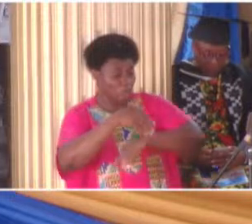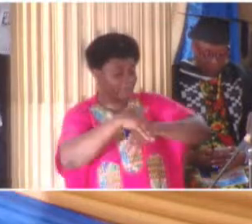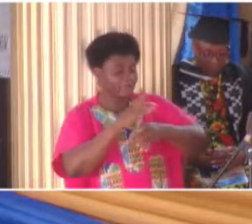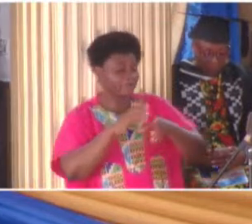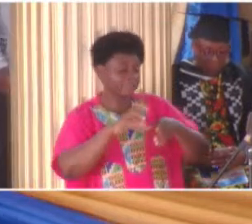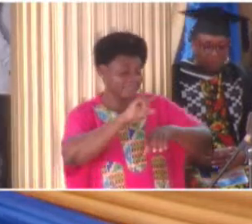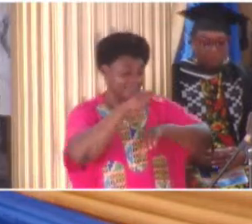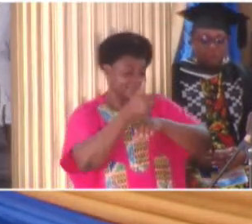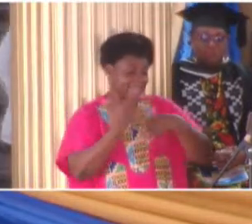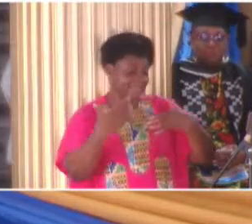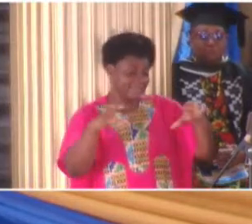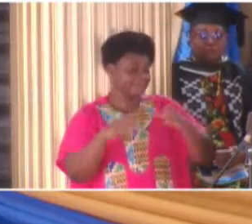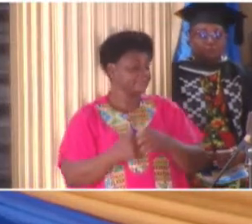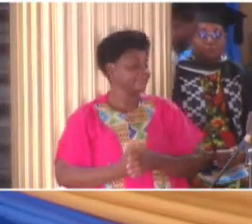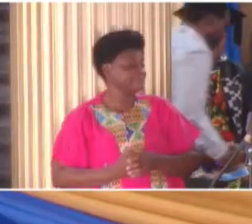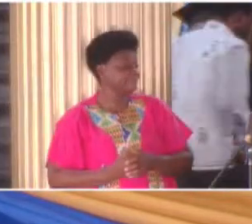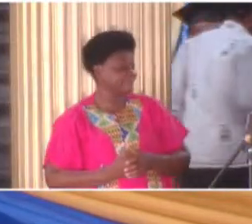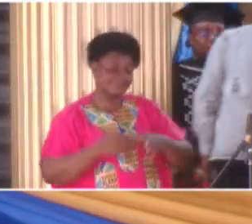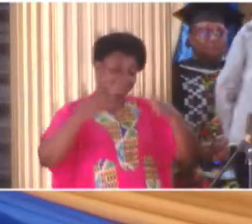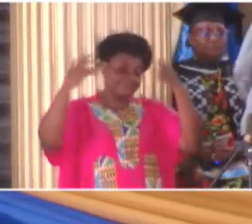class.